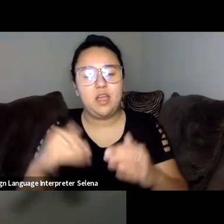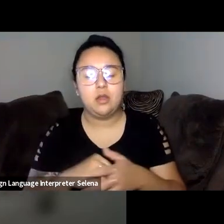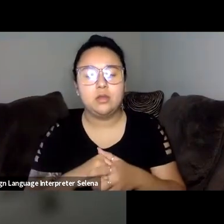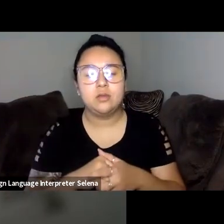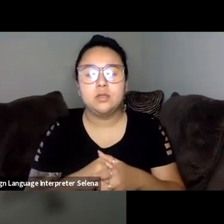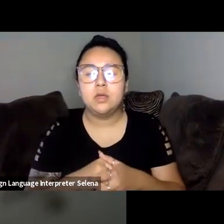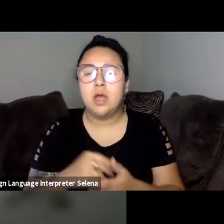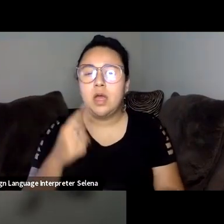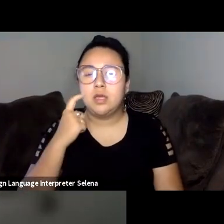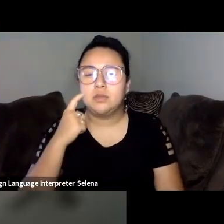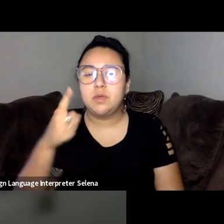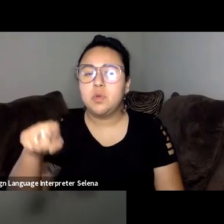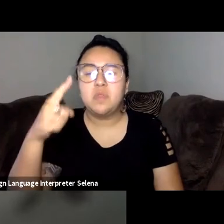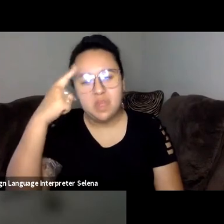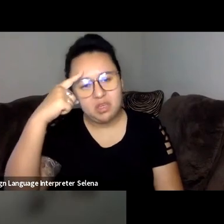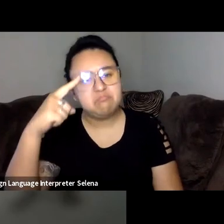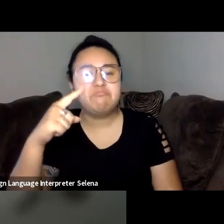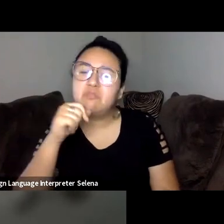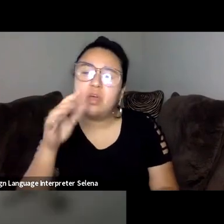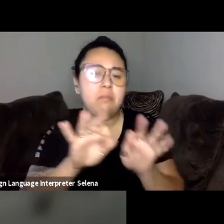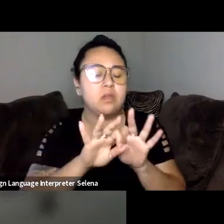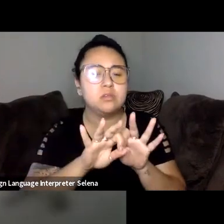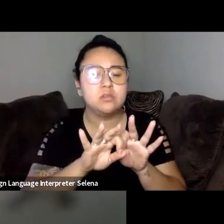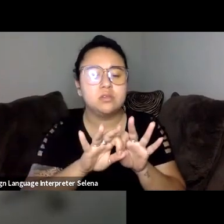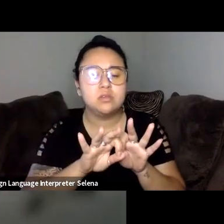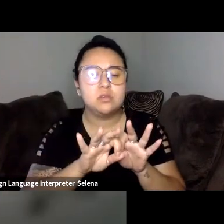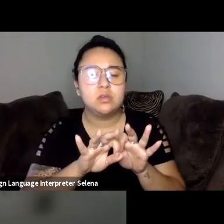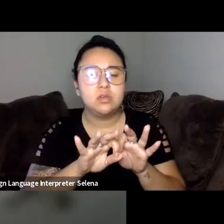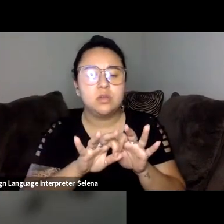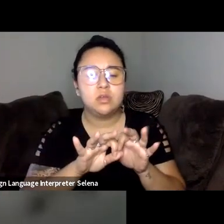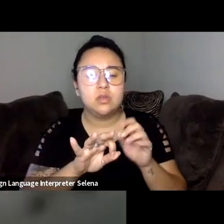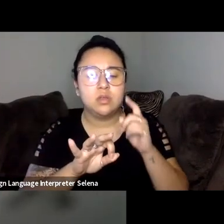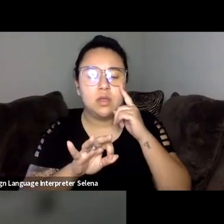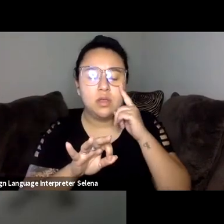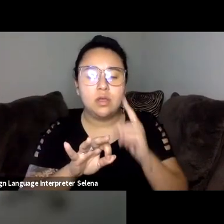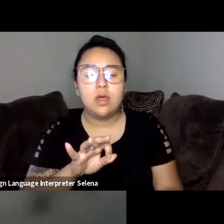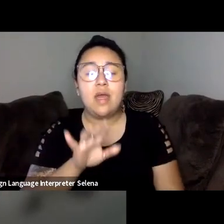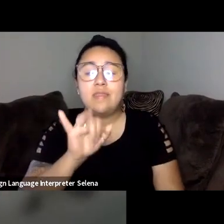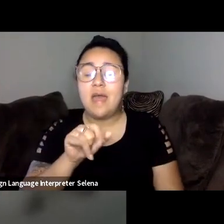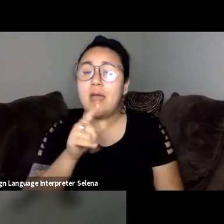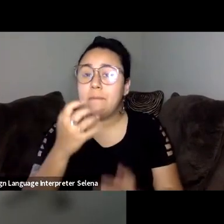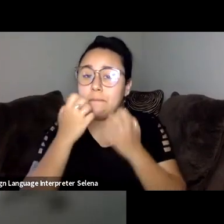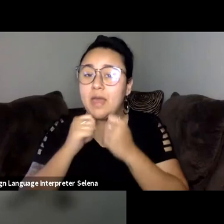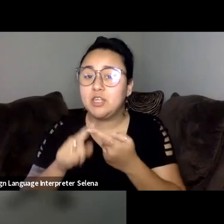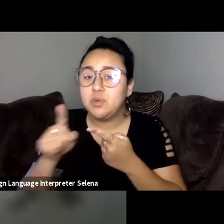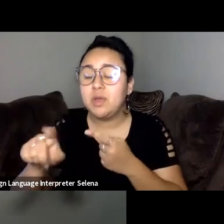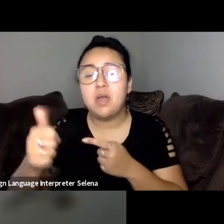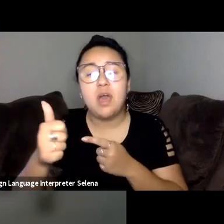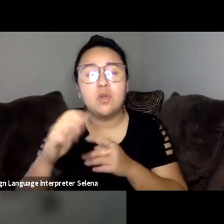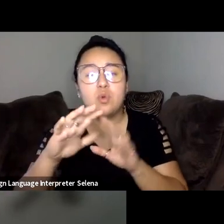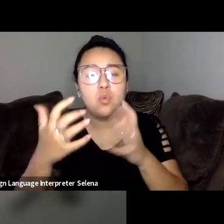may all think doesn't matter. But I'm confident matters to him, I'm confident matter to him and to other world leaders of big